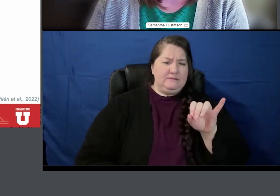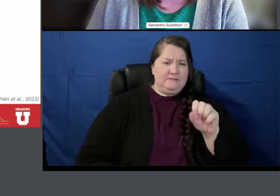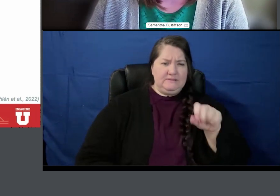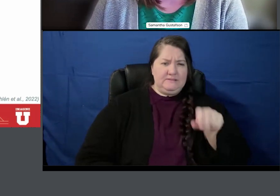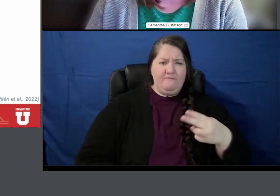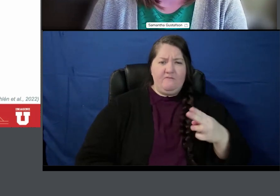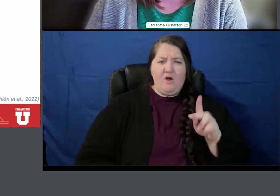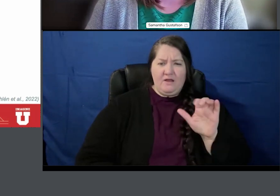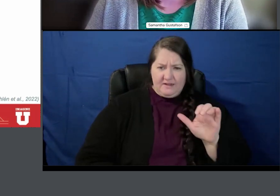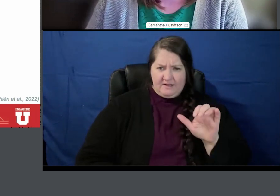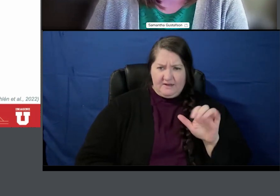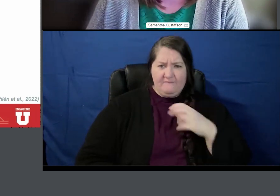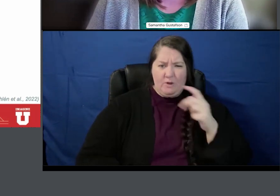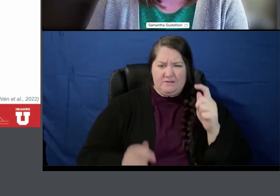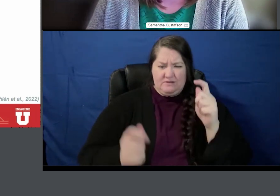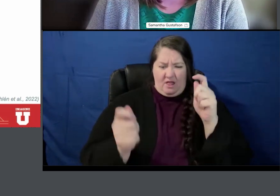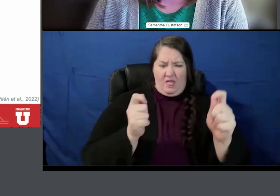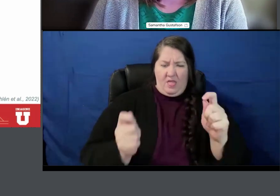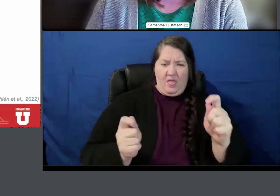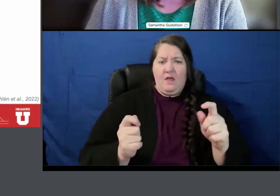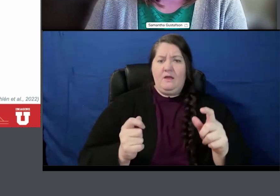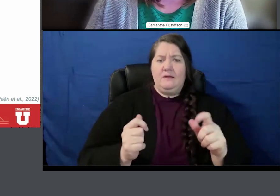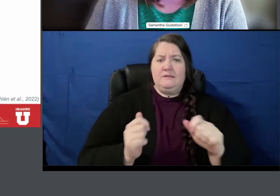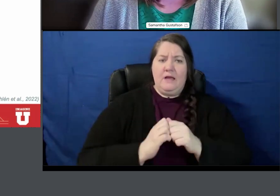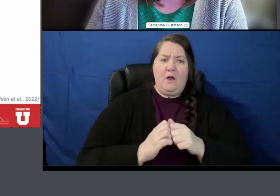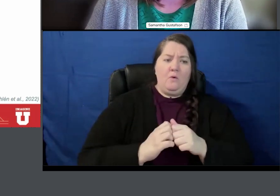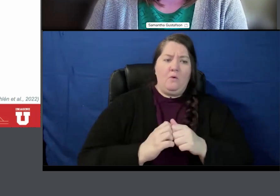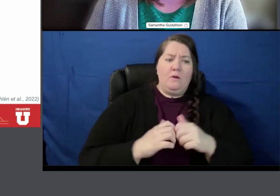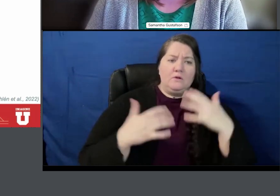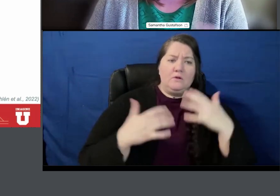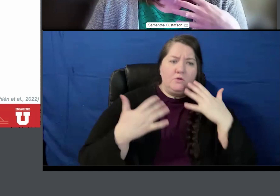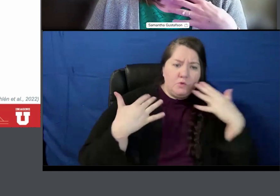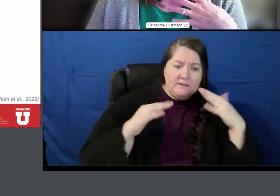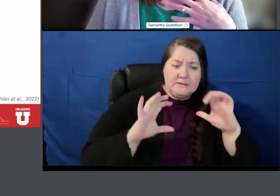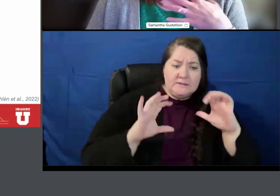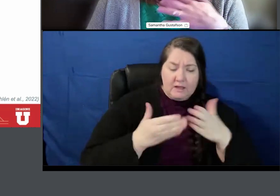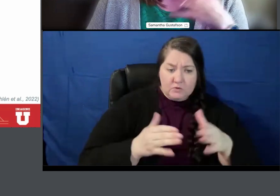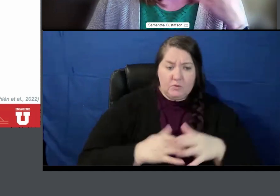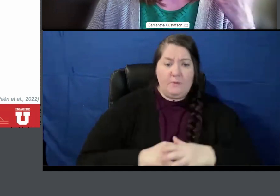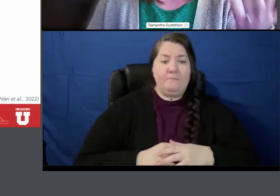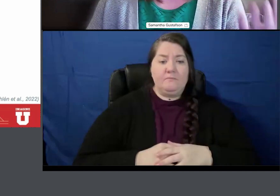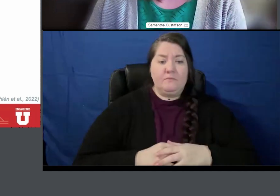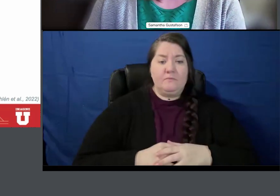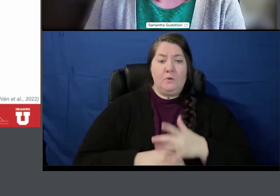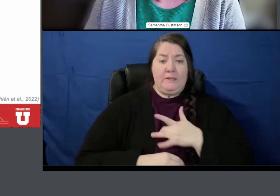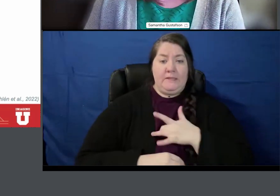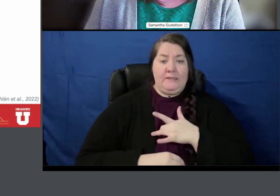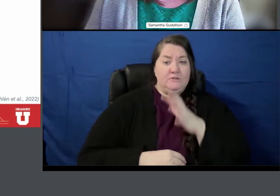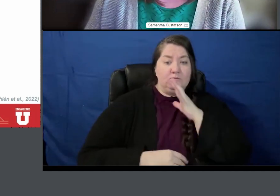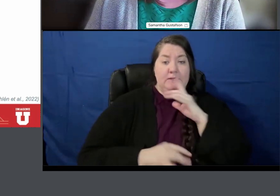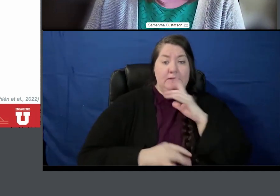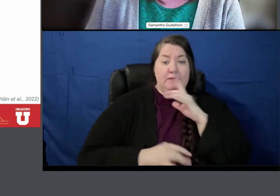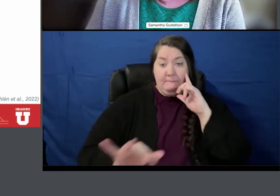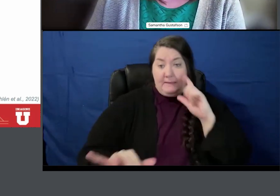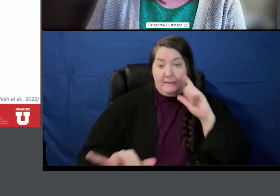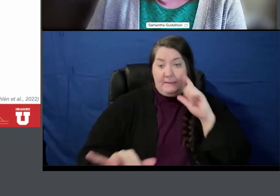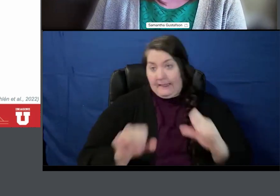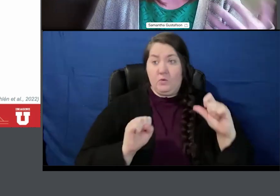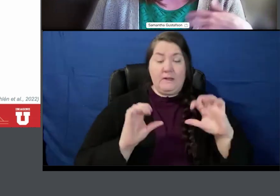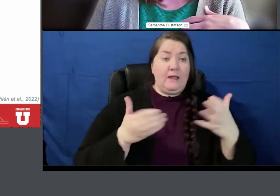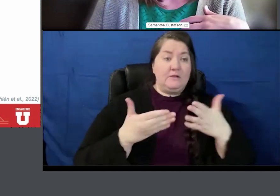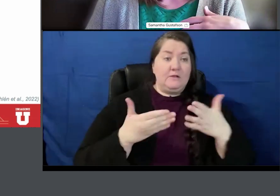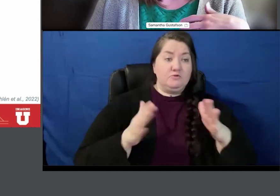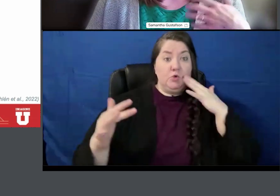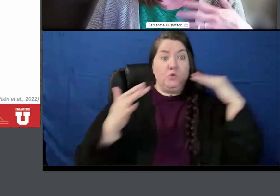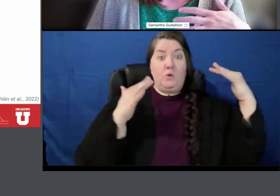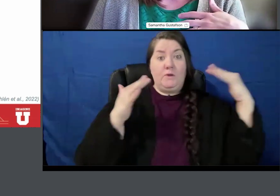of traditional modifications that are made by a teacher in a noisy classroom. So, we all tend to speak a little louder when the classroom gets